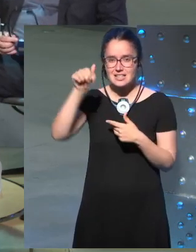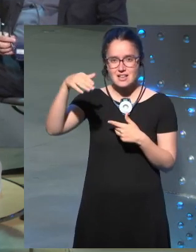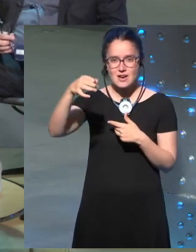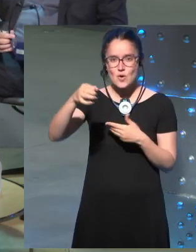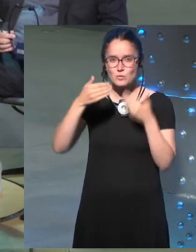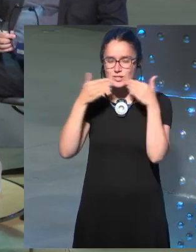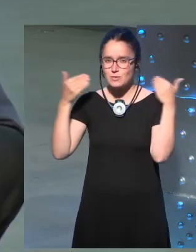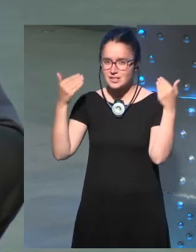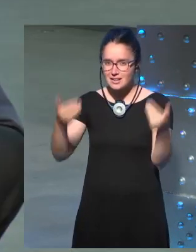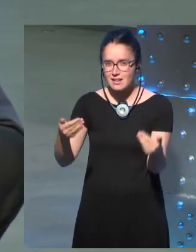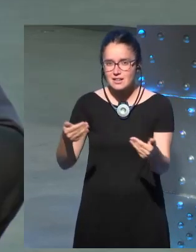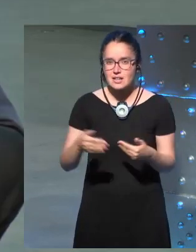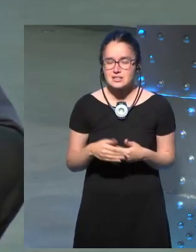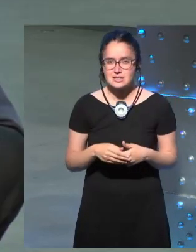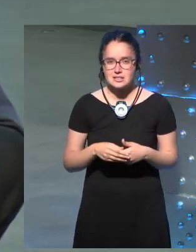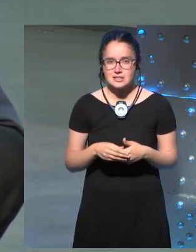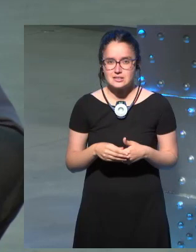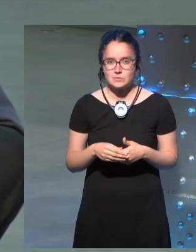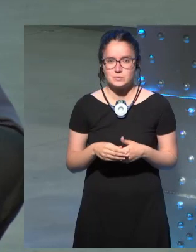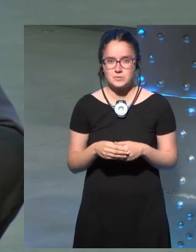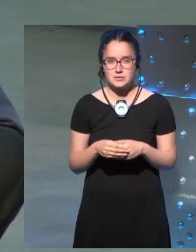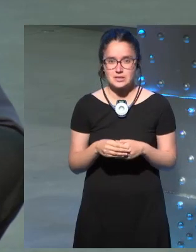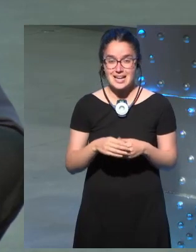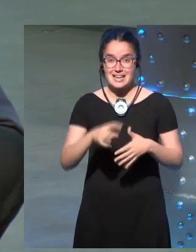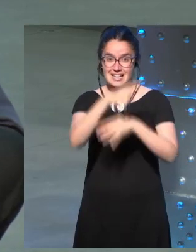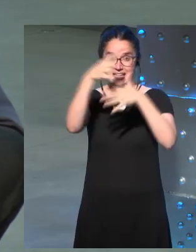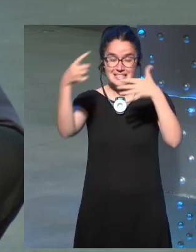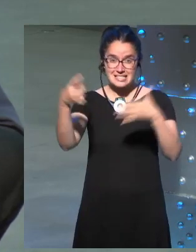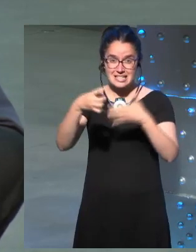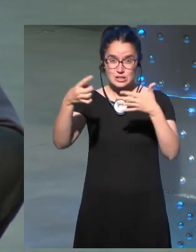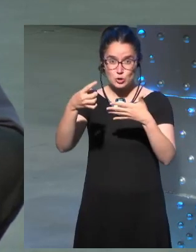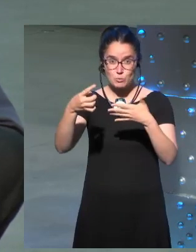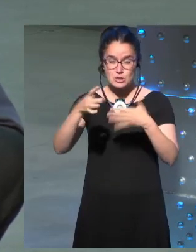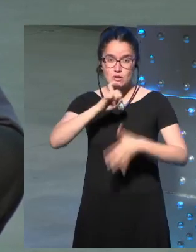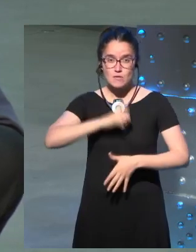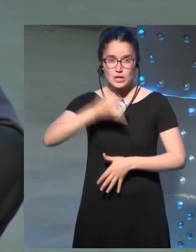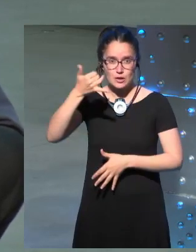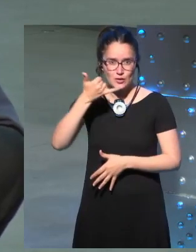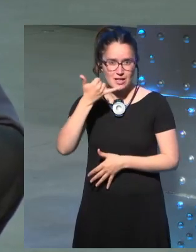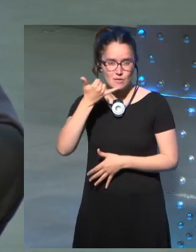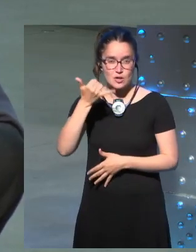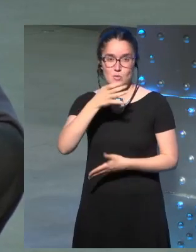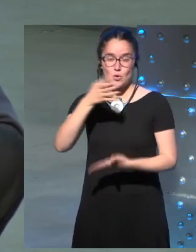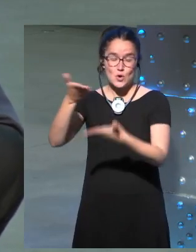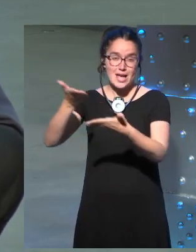to Sexto Piso for making this happen, and very happy to be here.